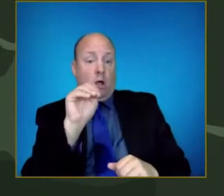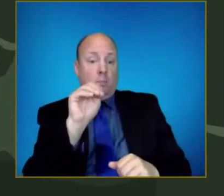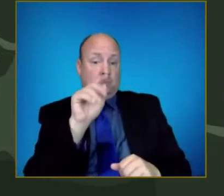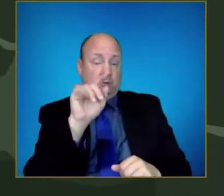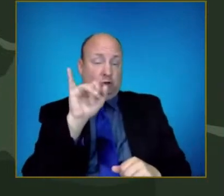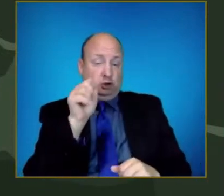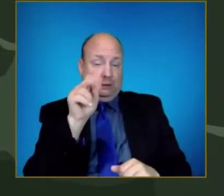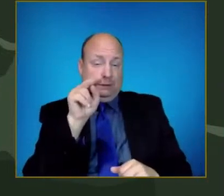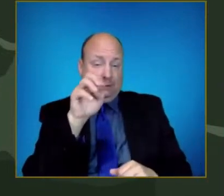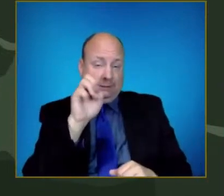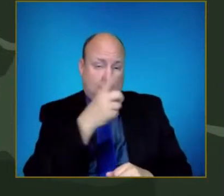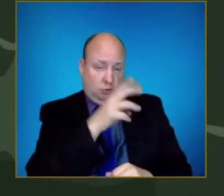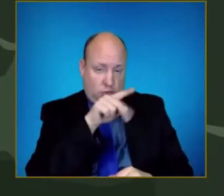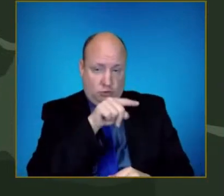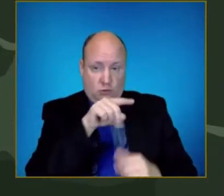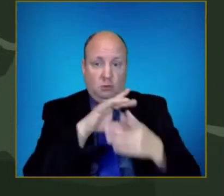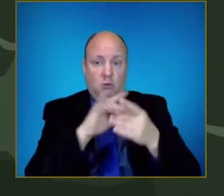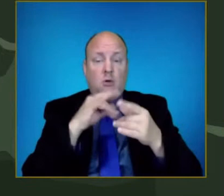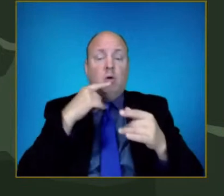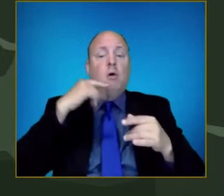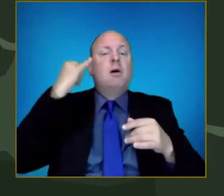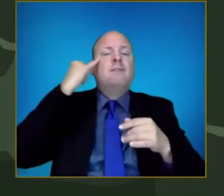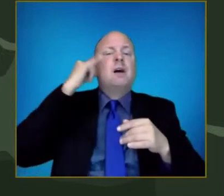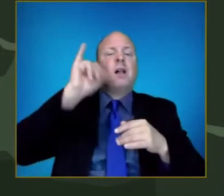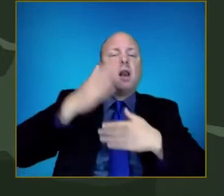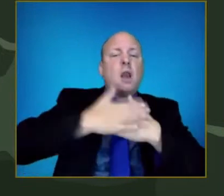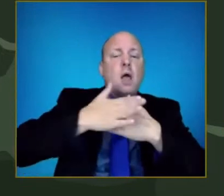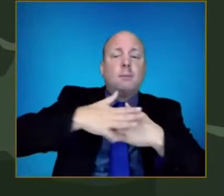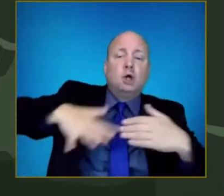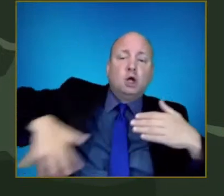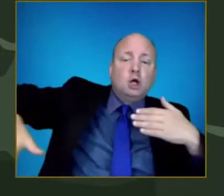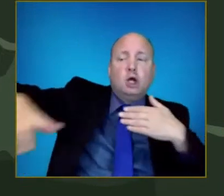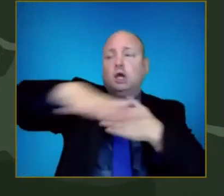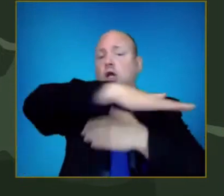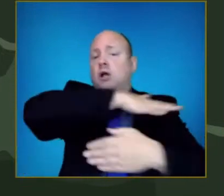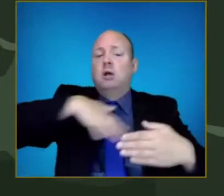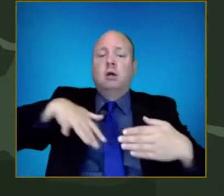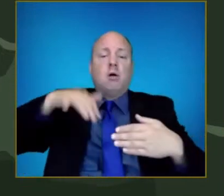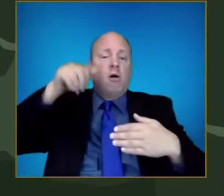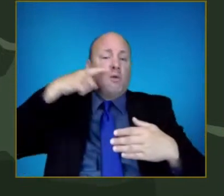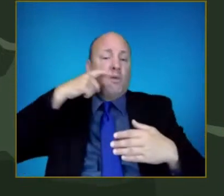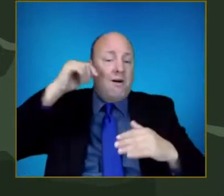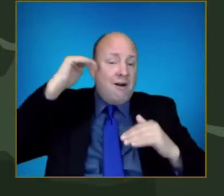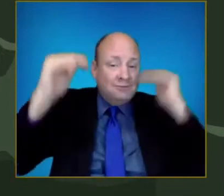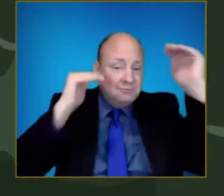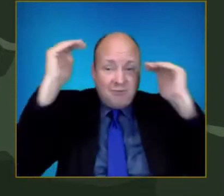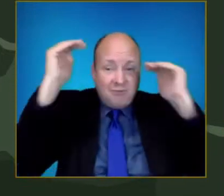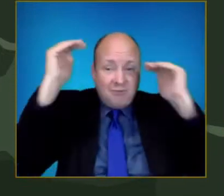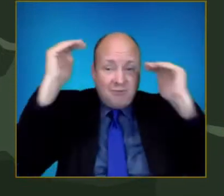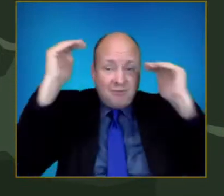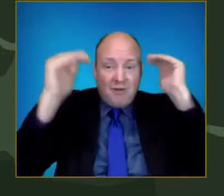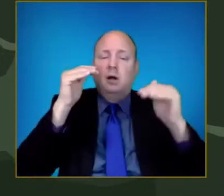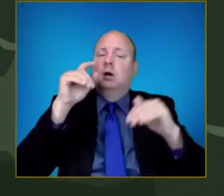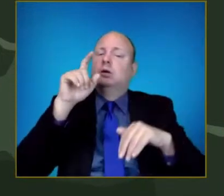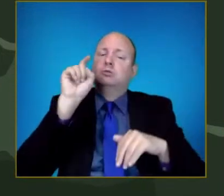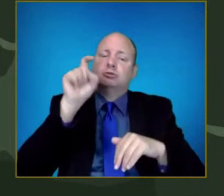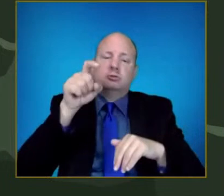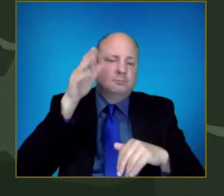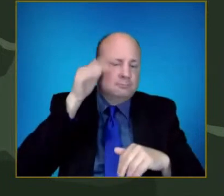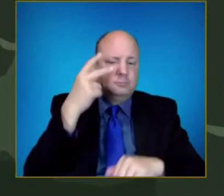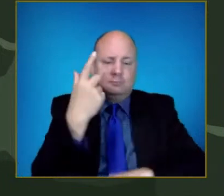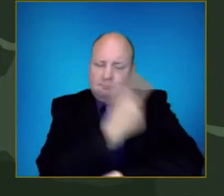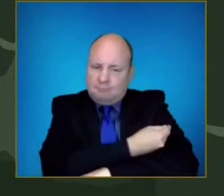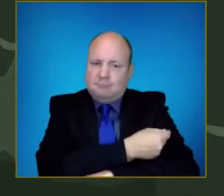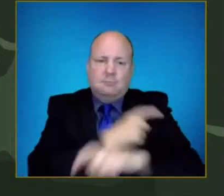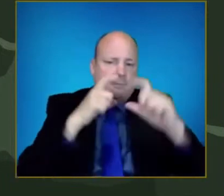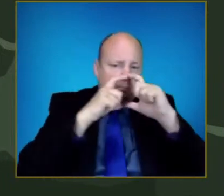continue to wear masks and get vaccinated. And that's how we can drive down community rates. So that will assist our